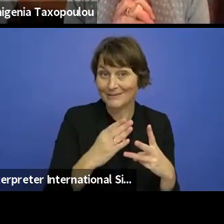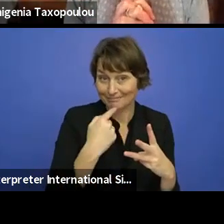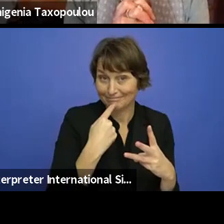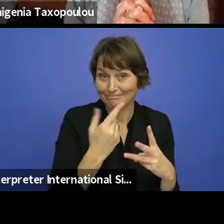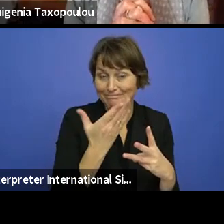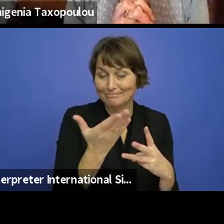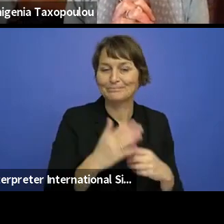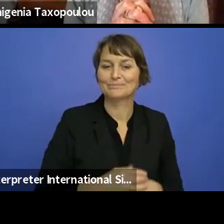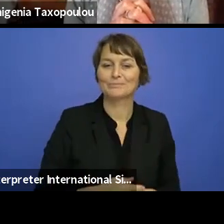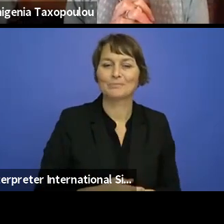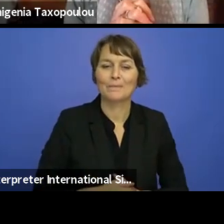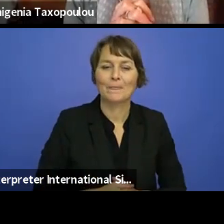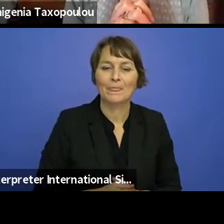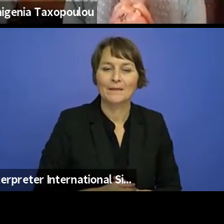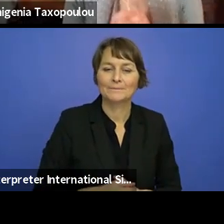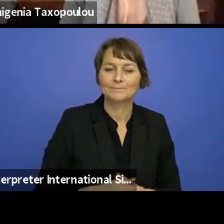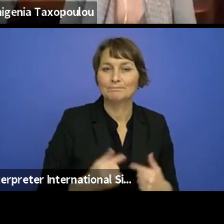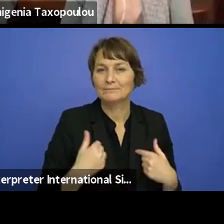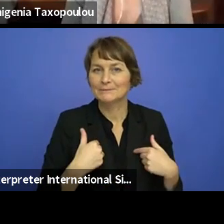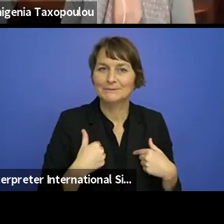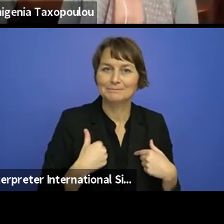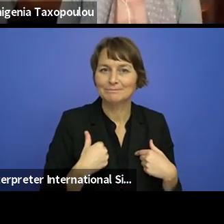Should I start, or would you like to start, Eva?